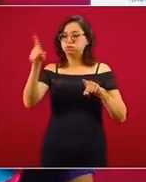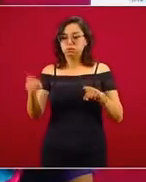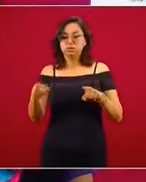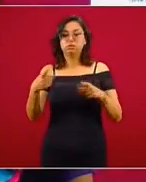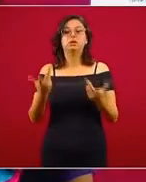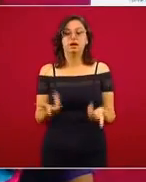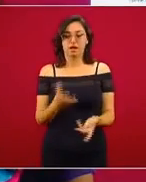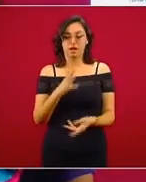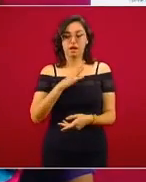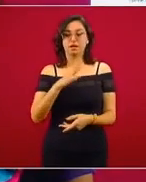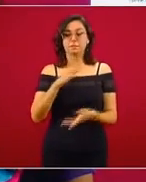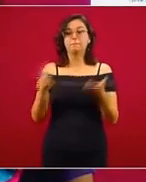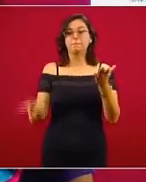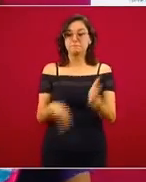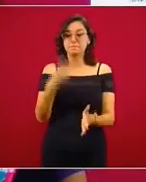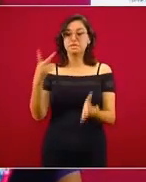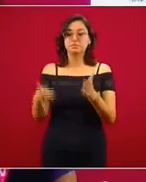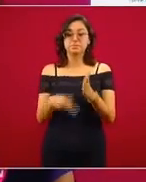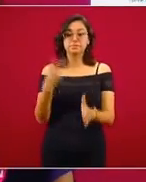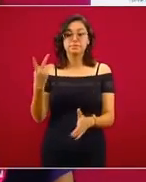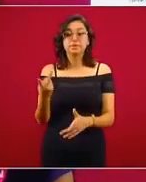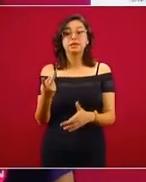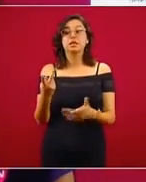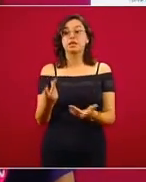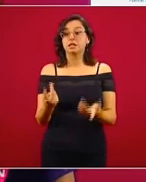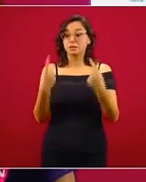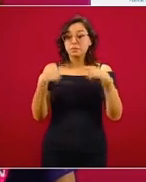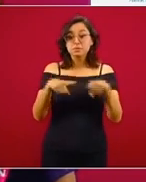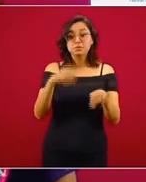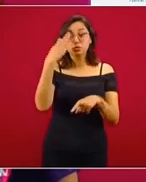more than 250.